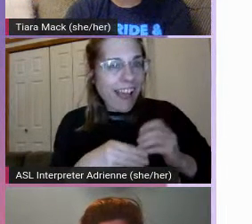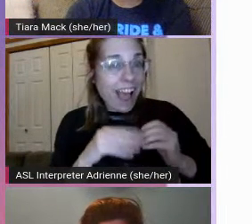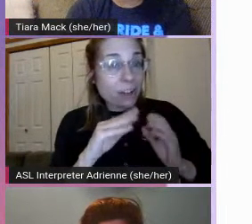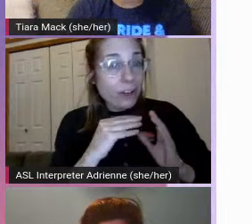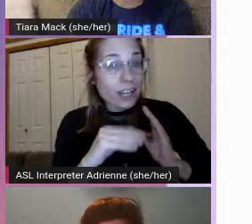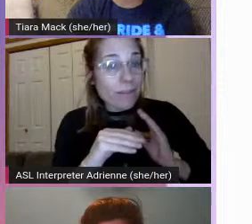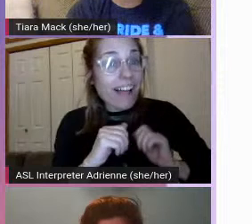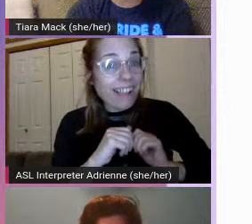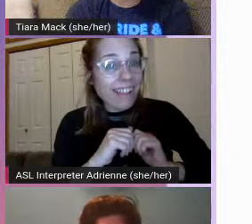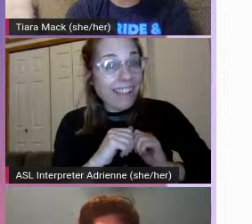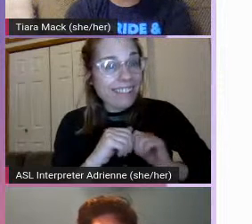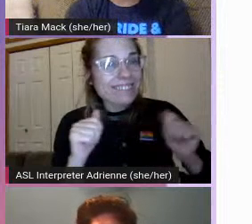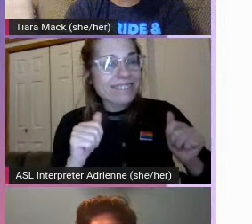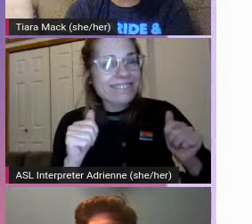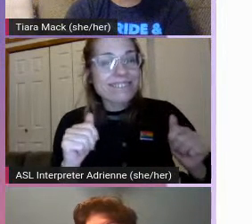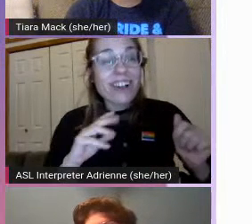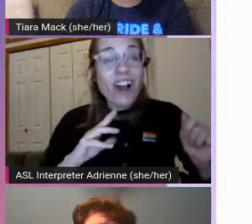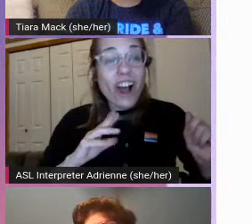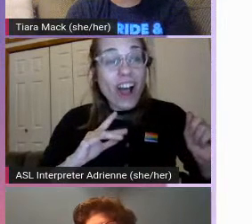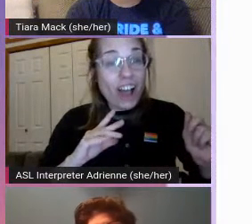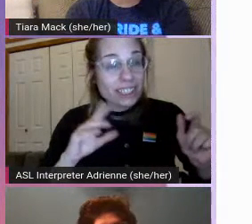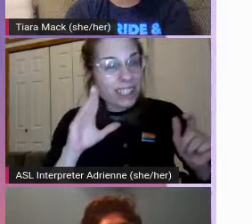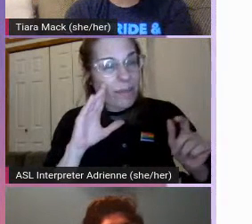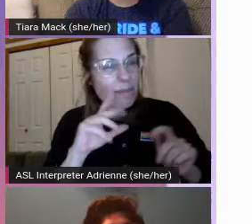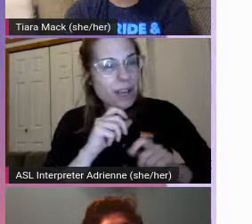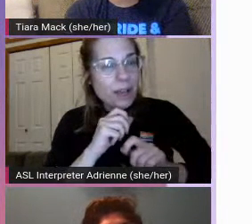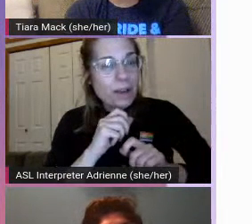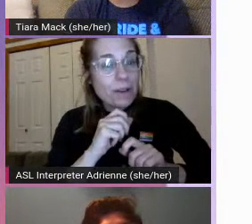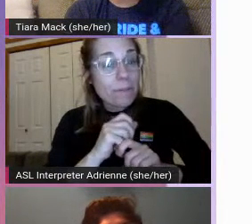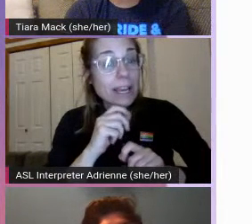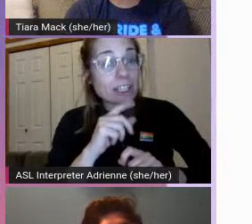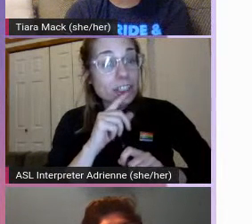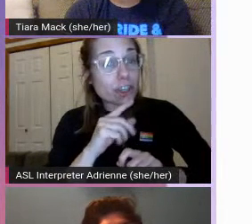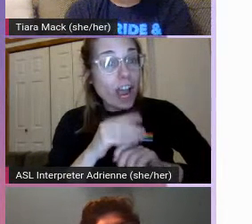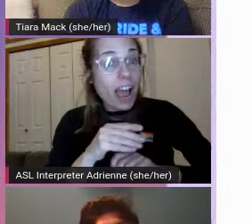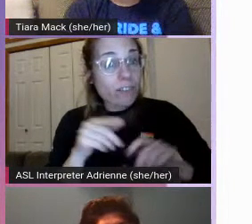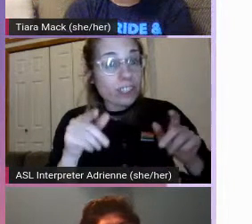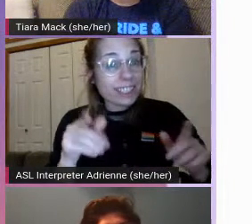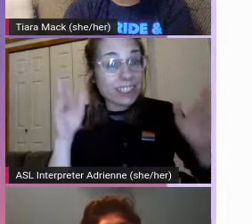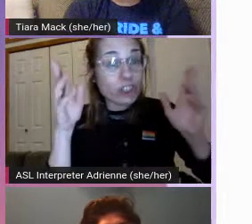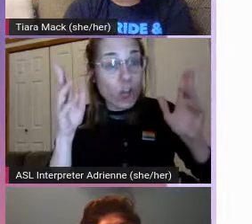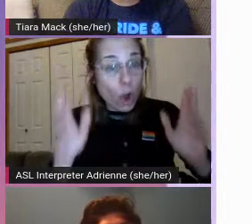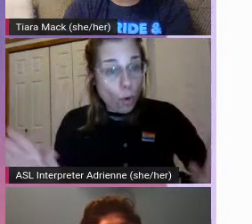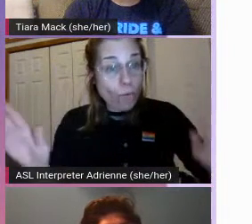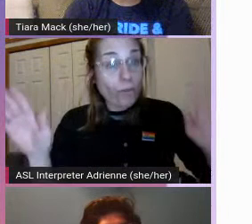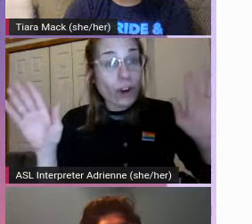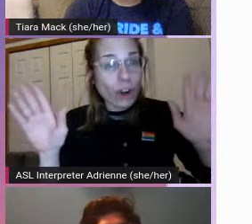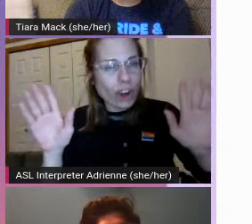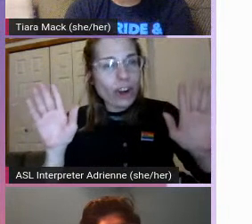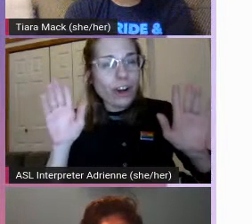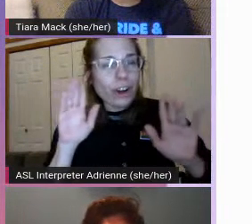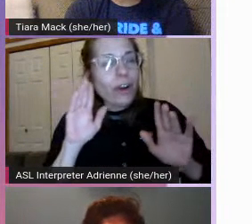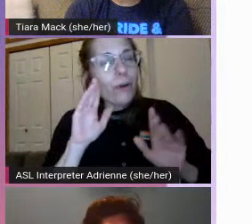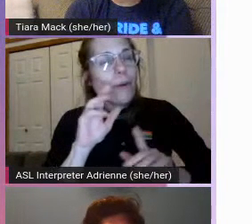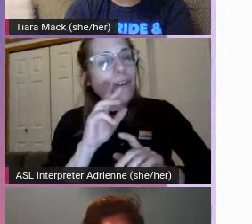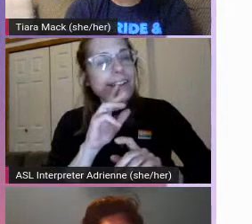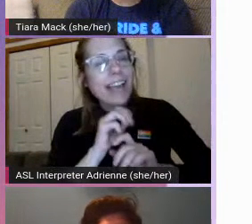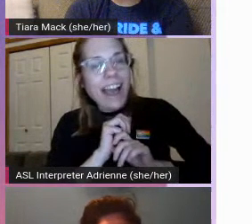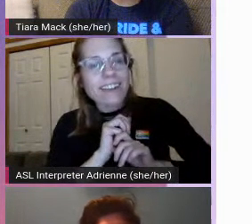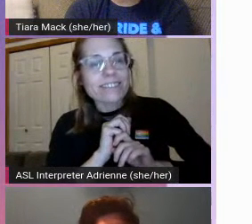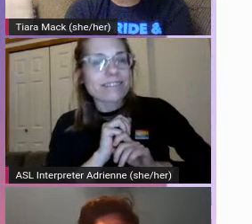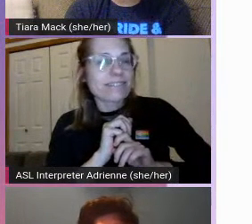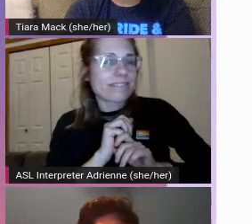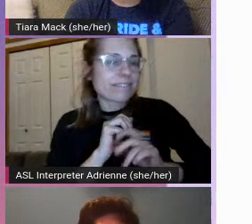Also, we'll make sure that everyone gets all of those links after this presentation. And let's go to our last and